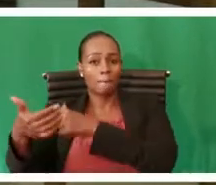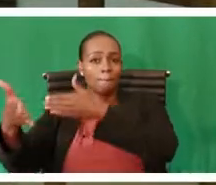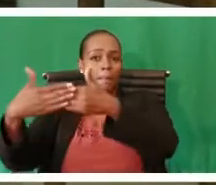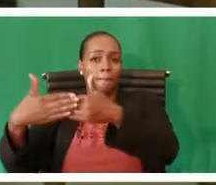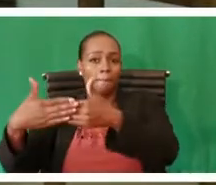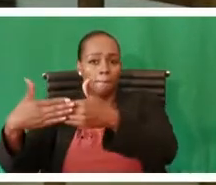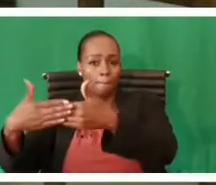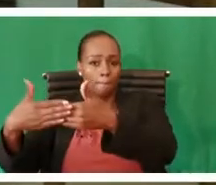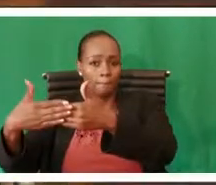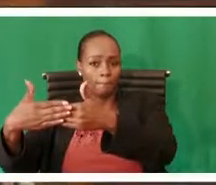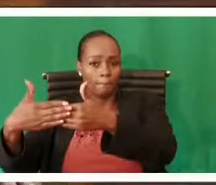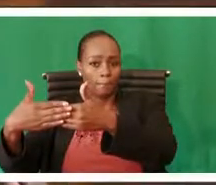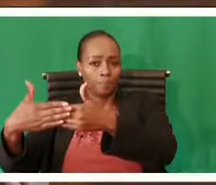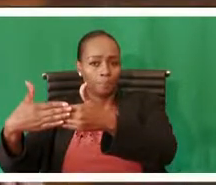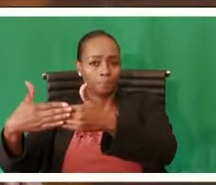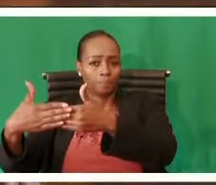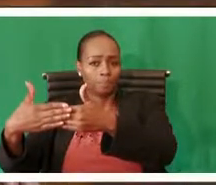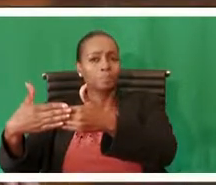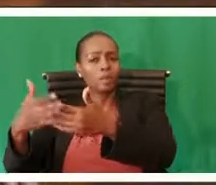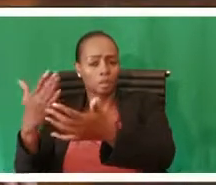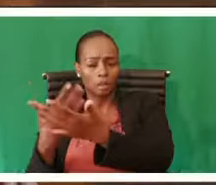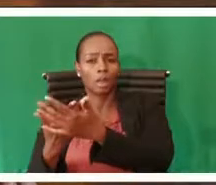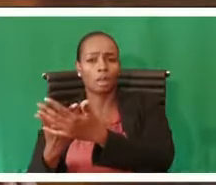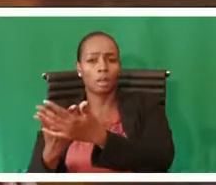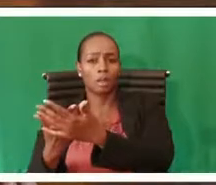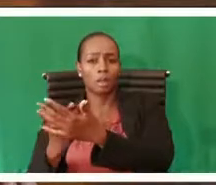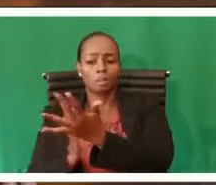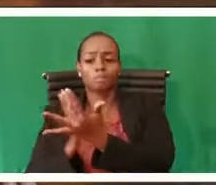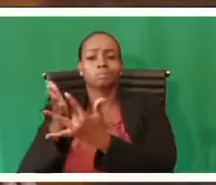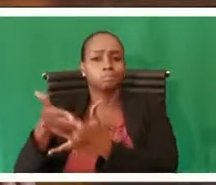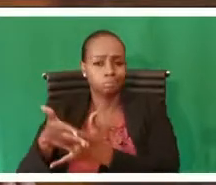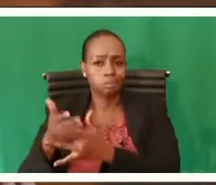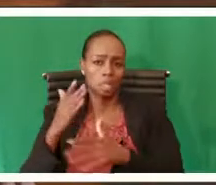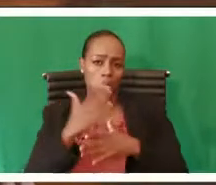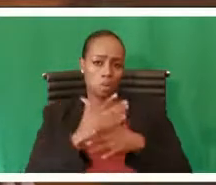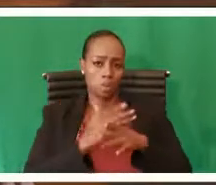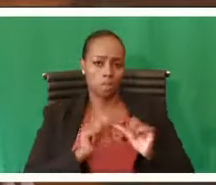borders, they can still be able to proceed.